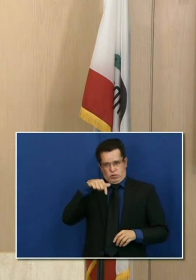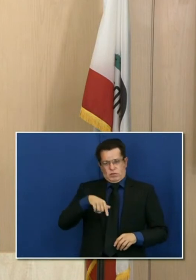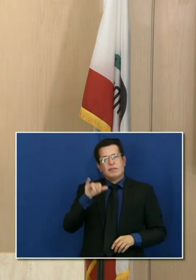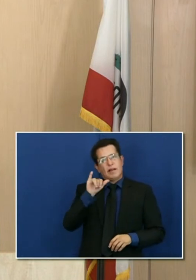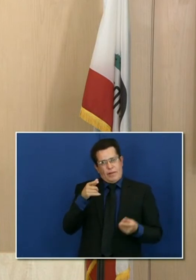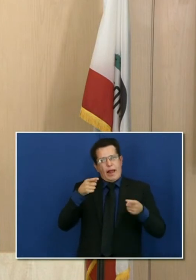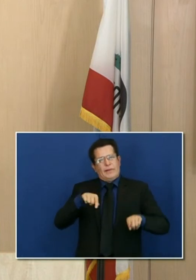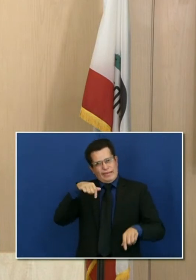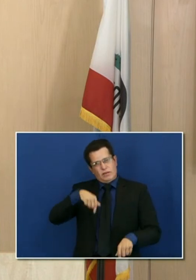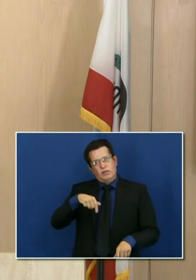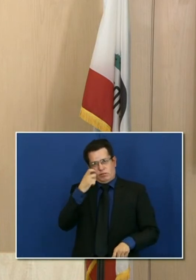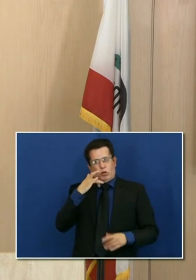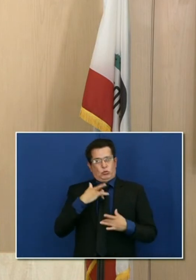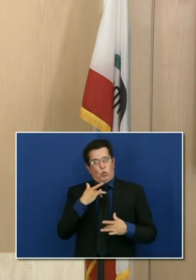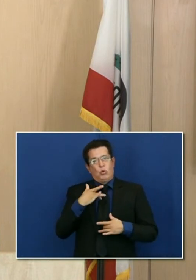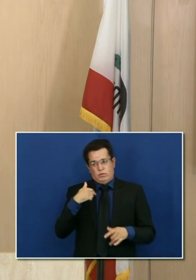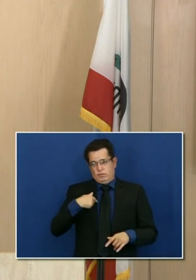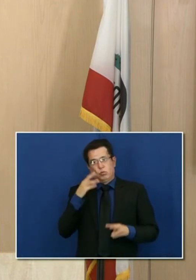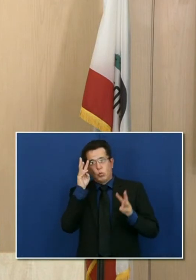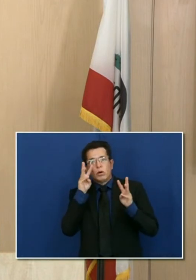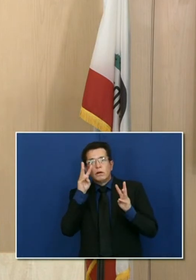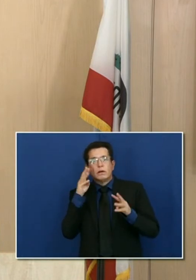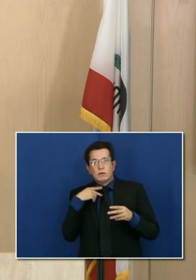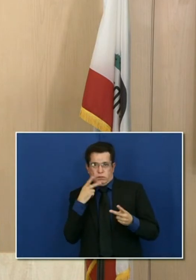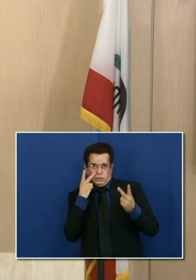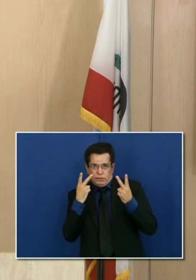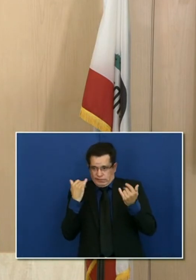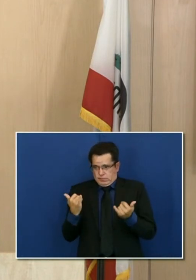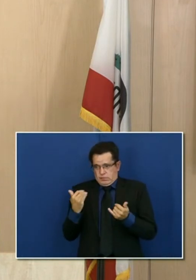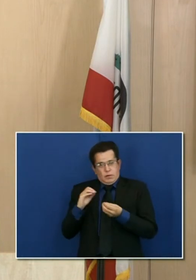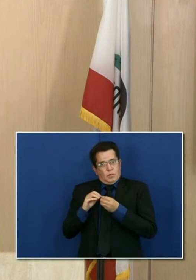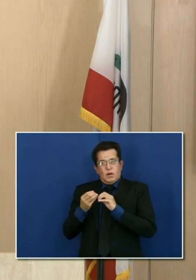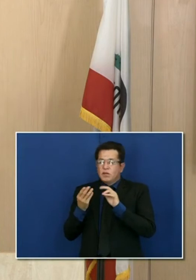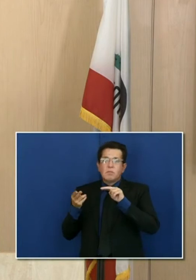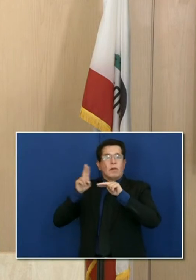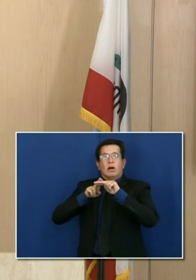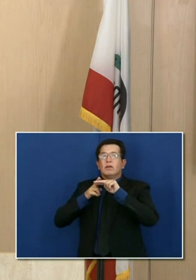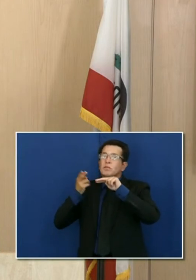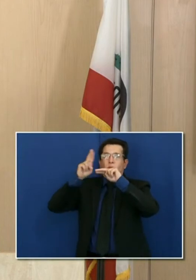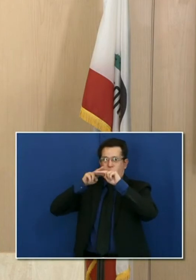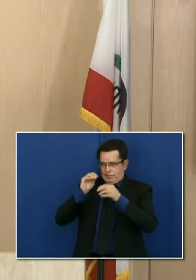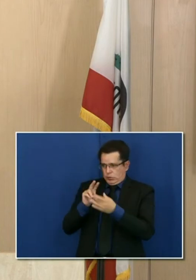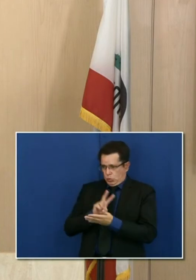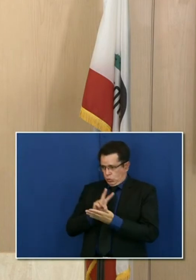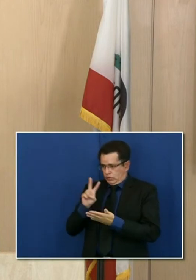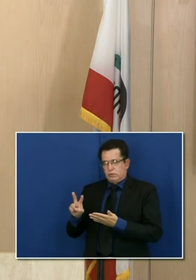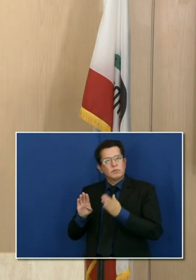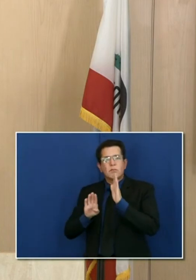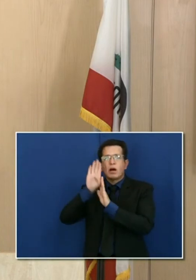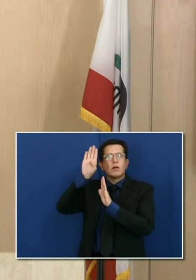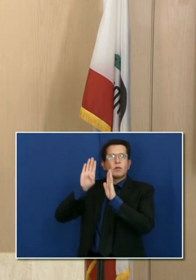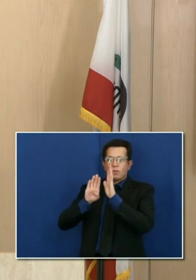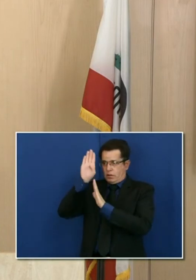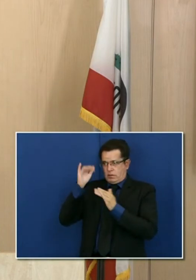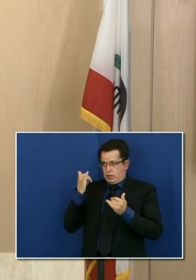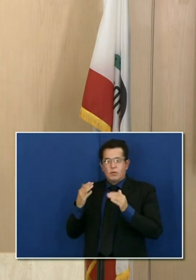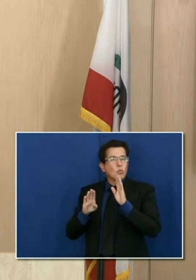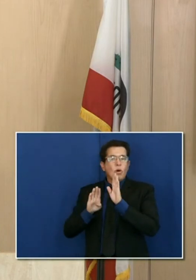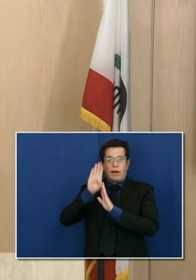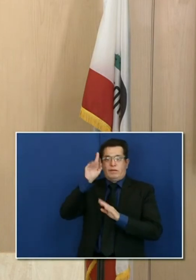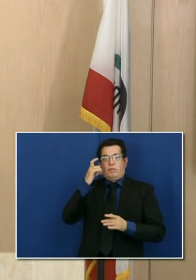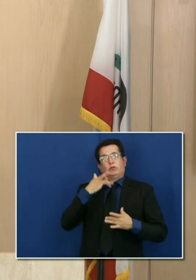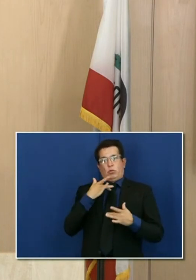us here locally. In just a few weeks, we saw the case counts increase significantly. The pace of the rise is of